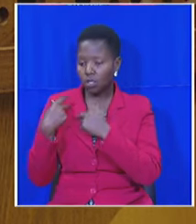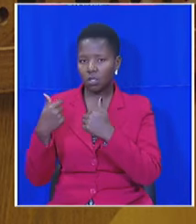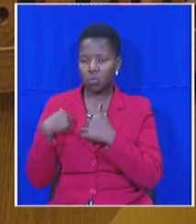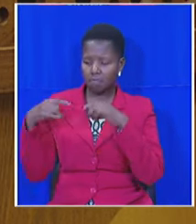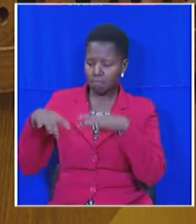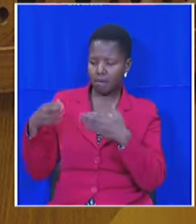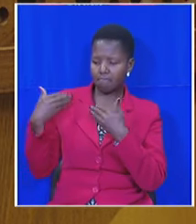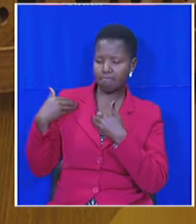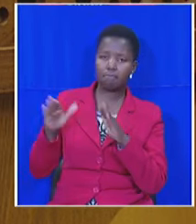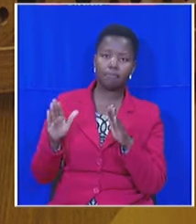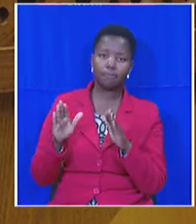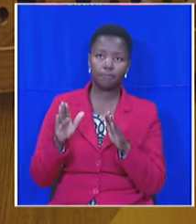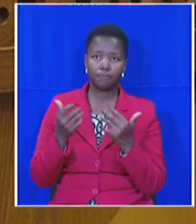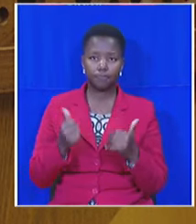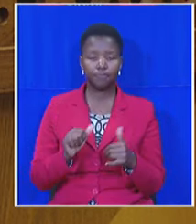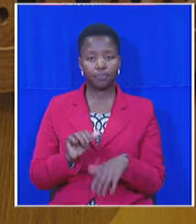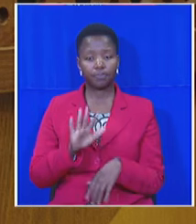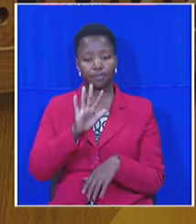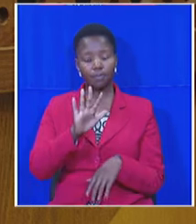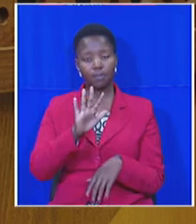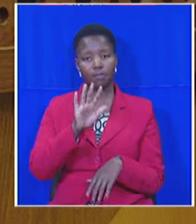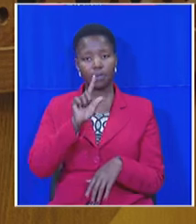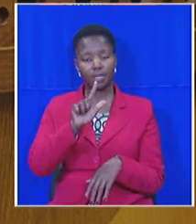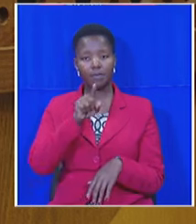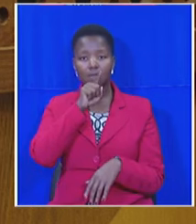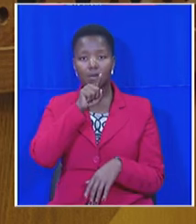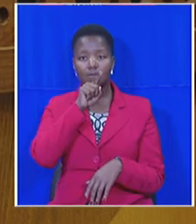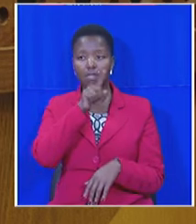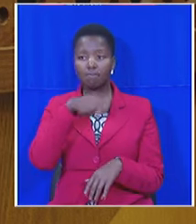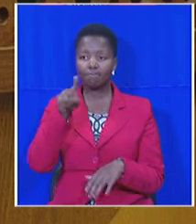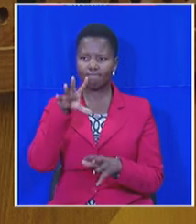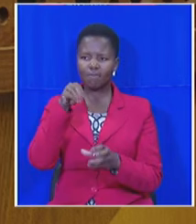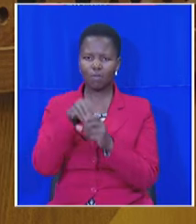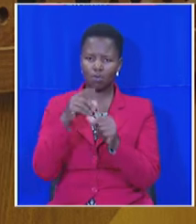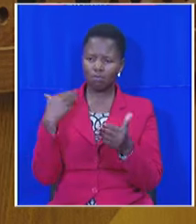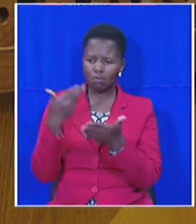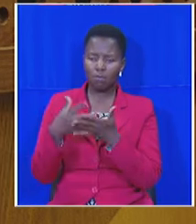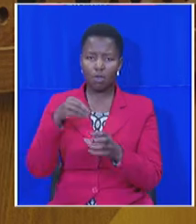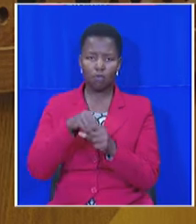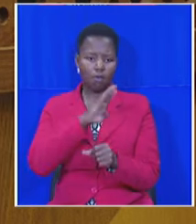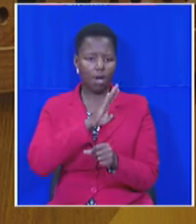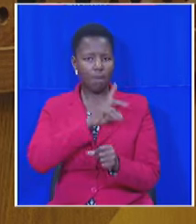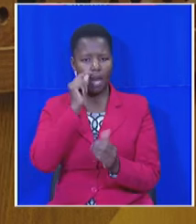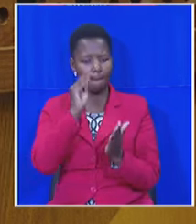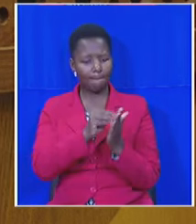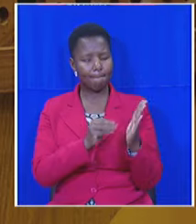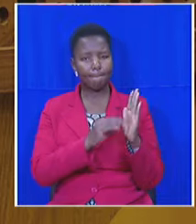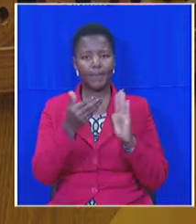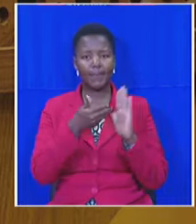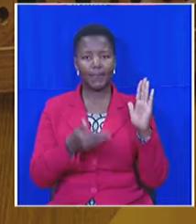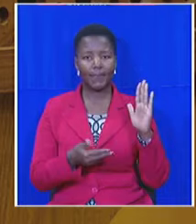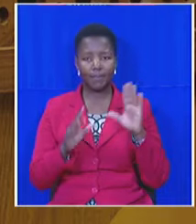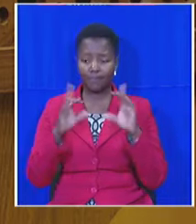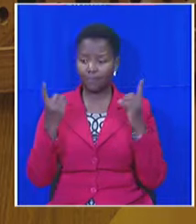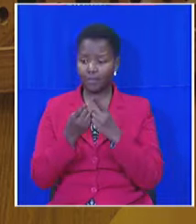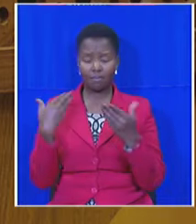the 57,000 military veterans on the database also remains a mystery. The department continues to underperform